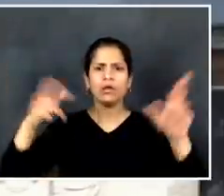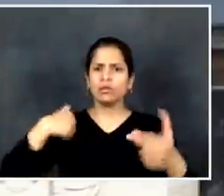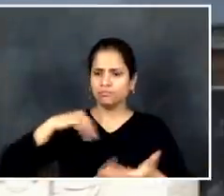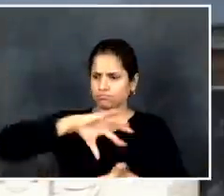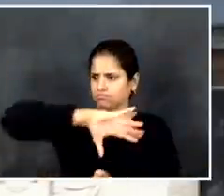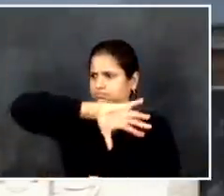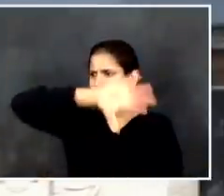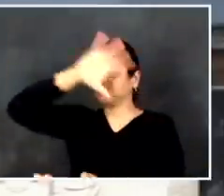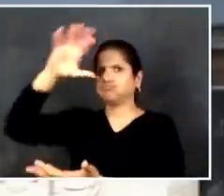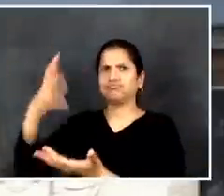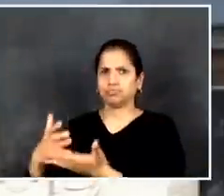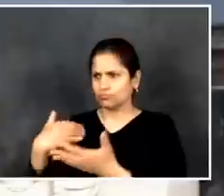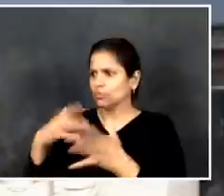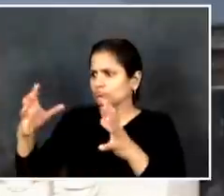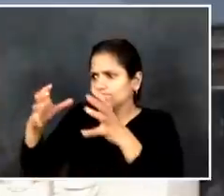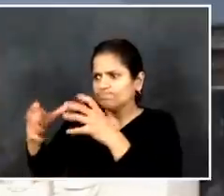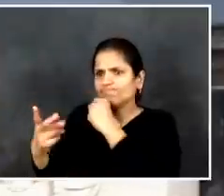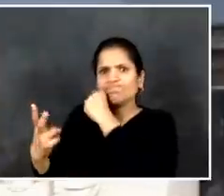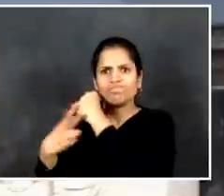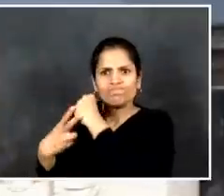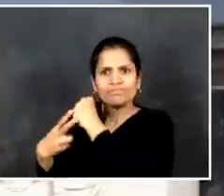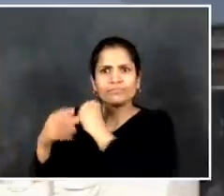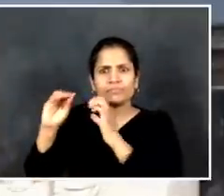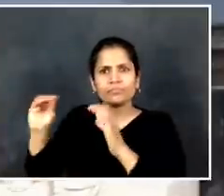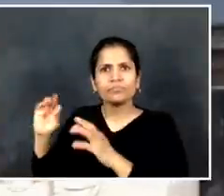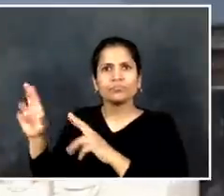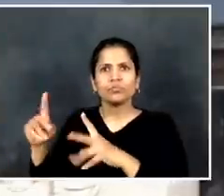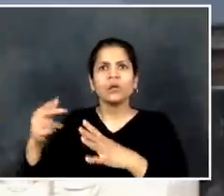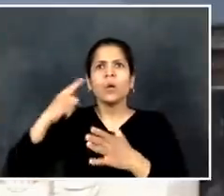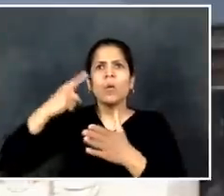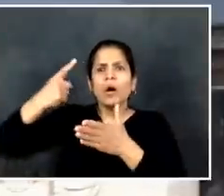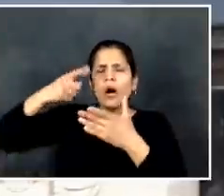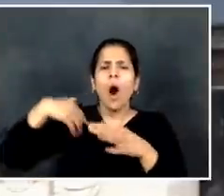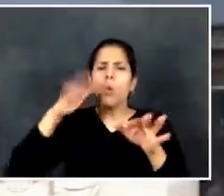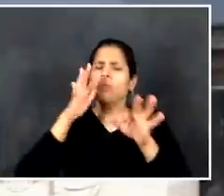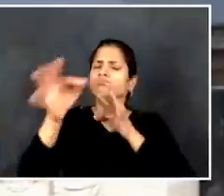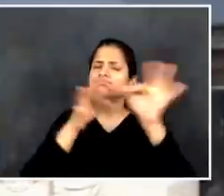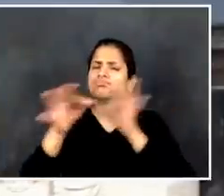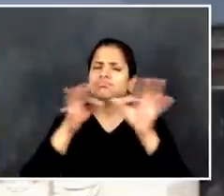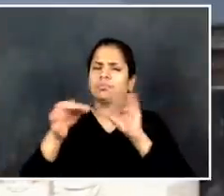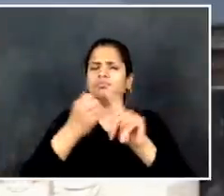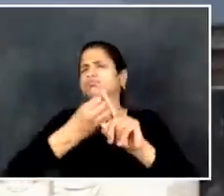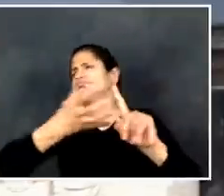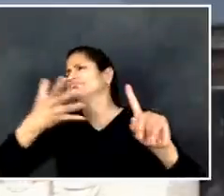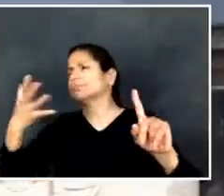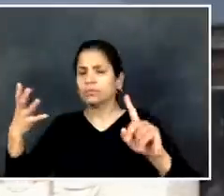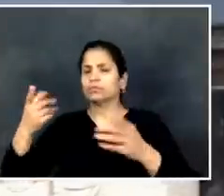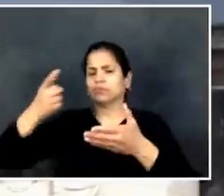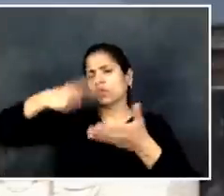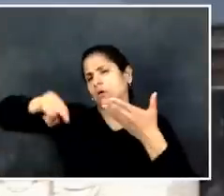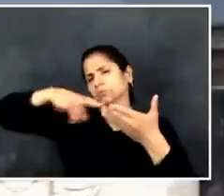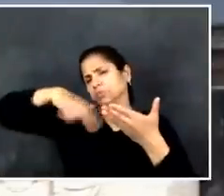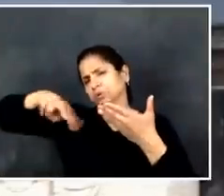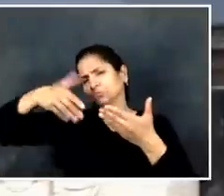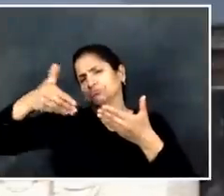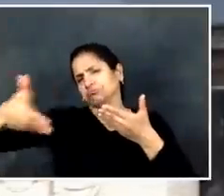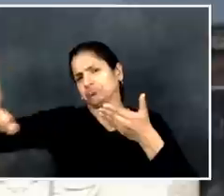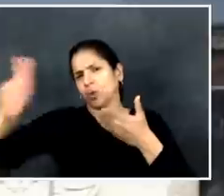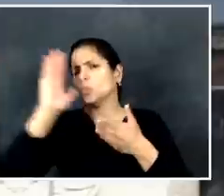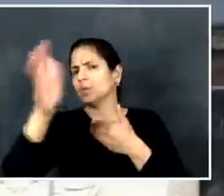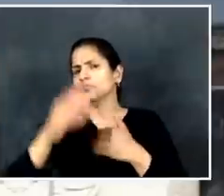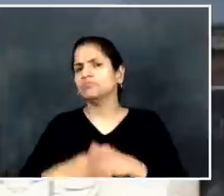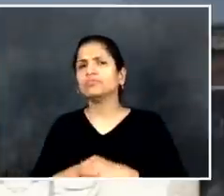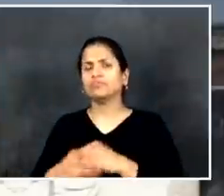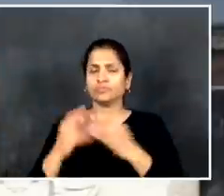going to go about it. But this purchase of 3,000 of the bridge ventilators, that guarantees